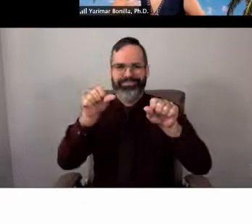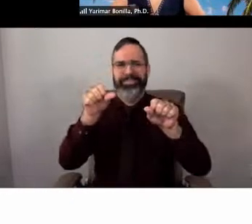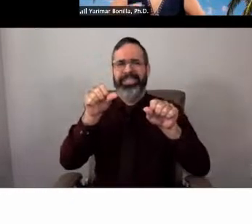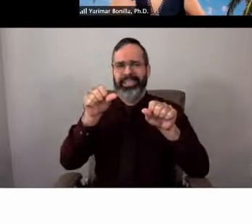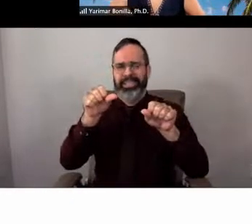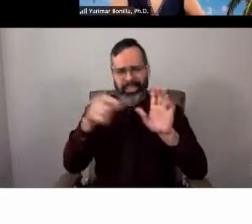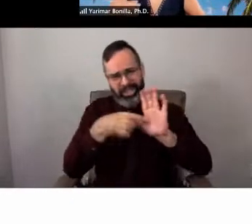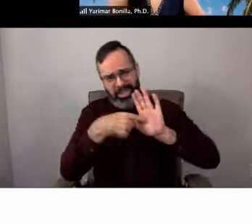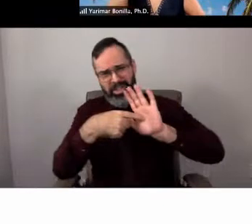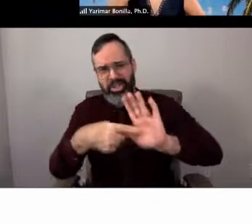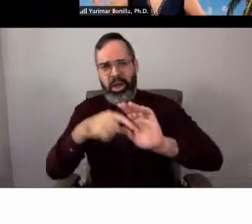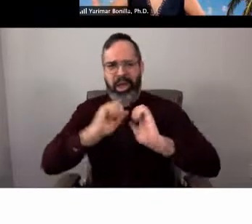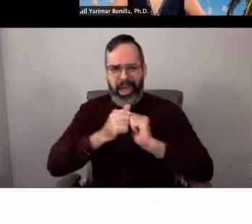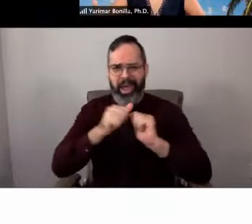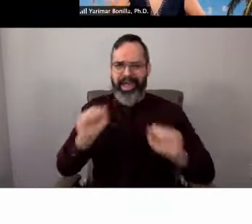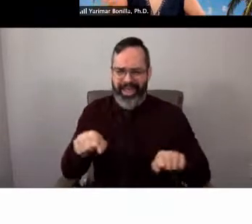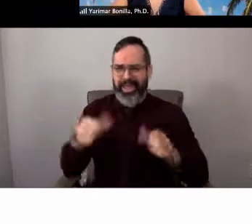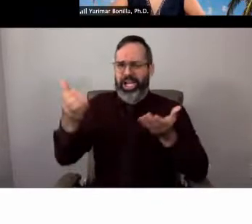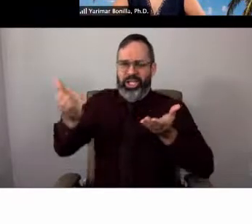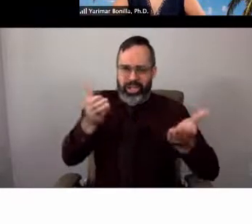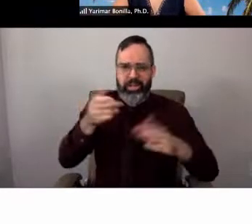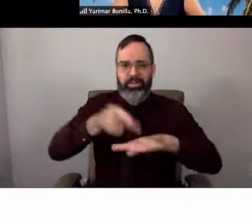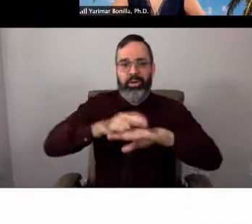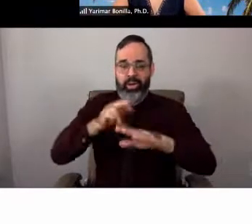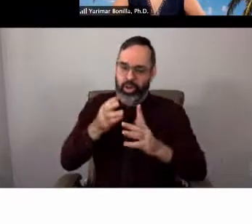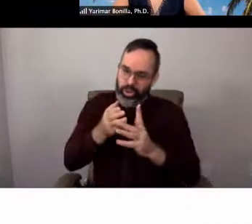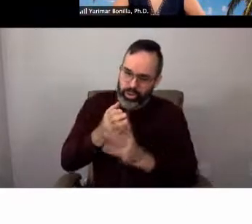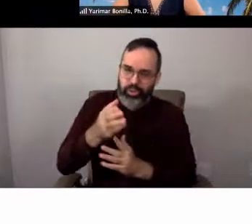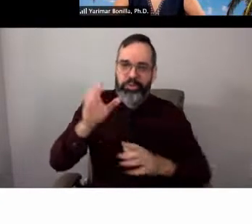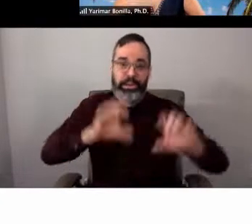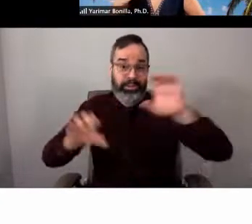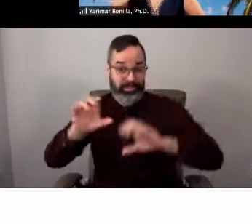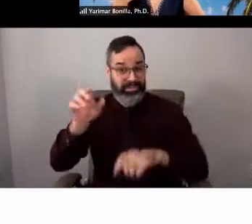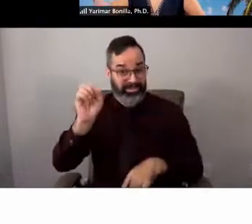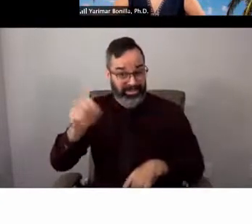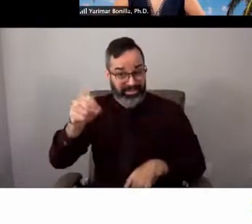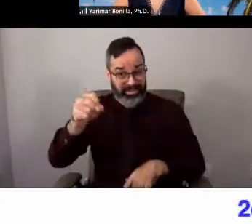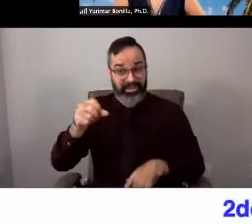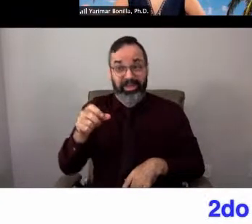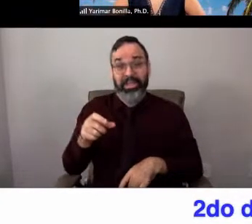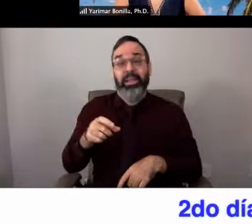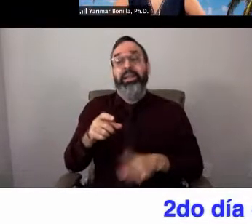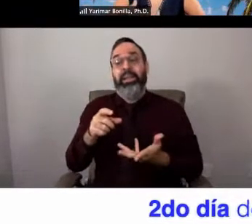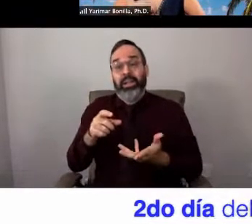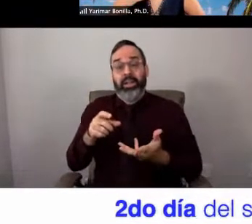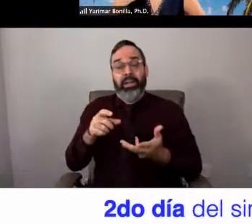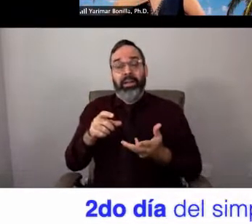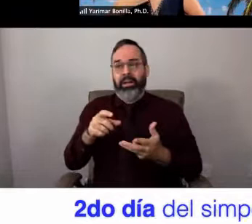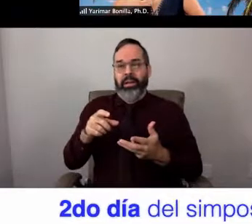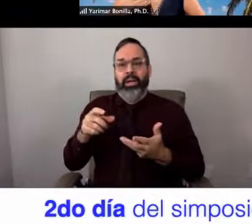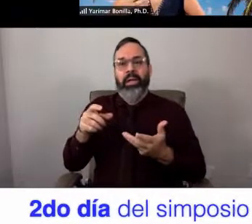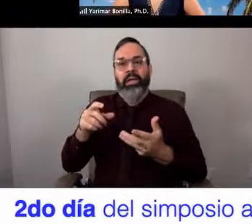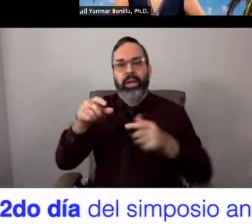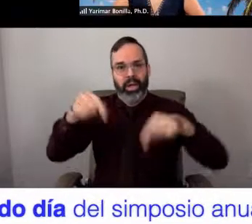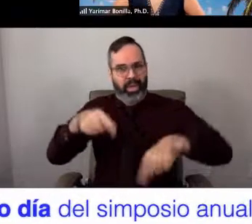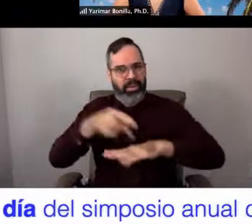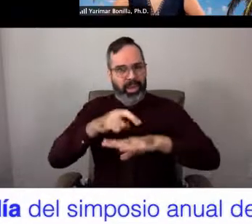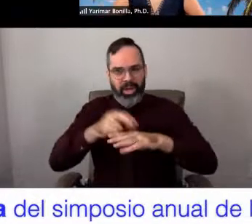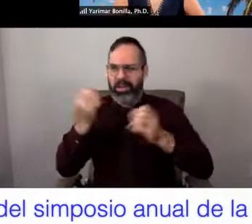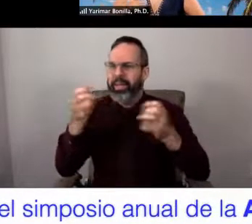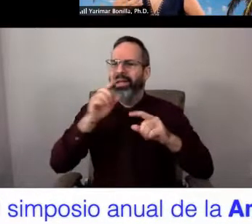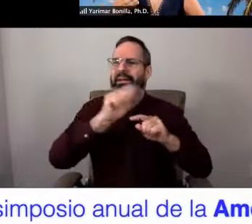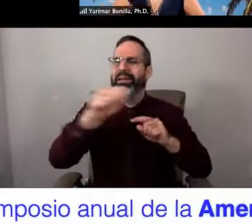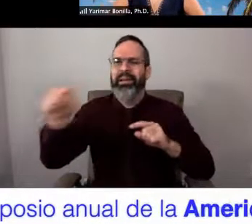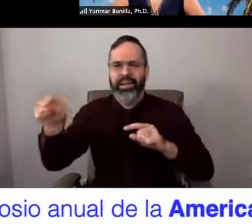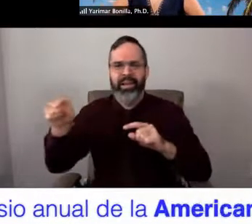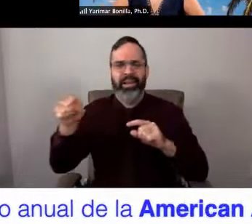how you can serve Puerto Rico through the sciences, and I think everyone at Ciencia Puerto Rico and so many, folks in